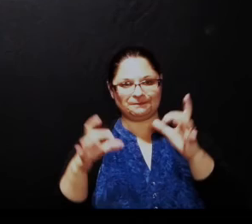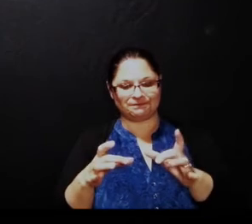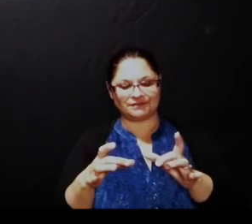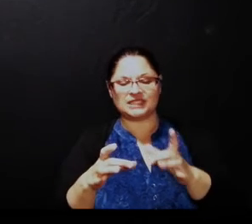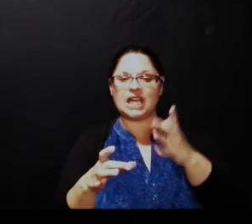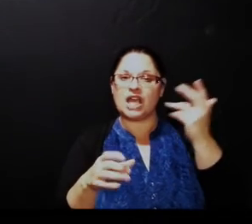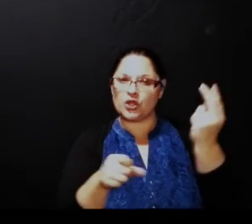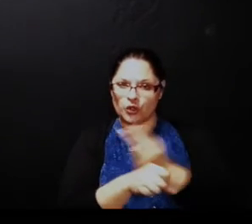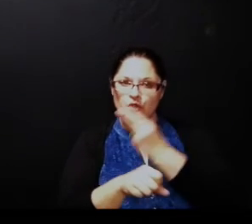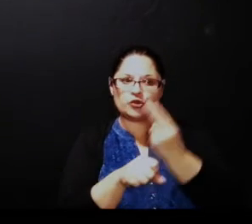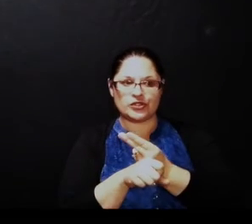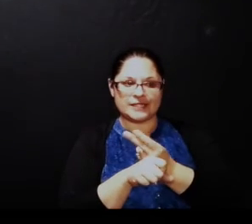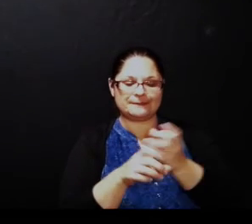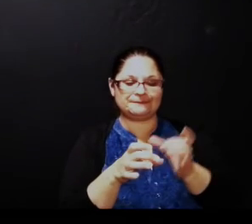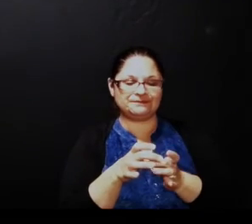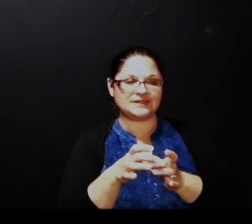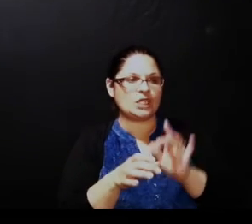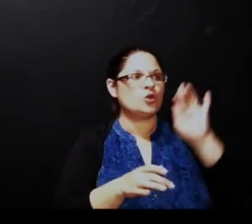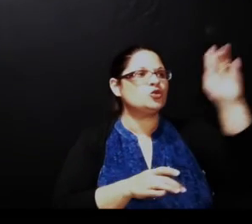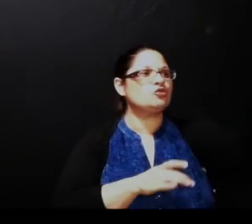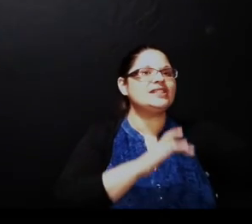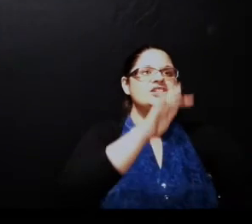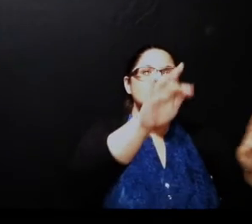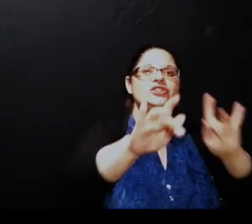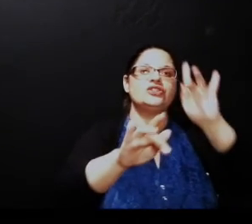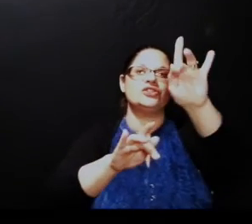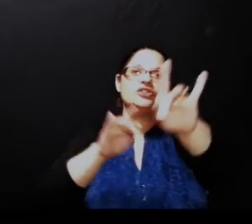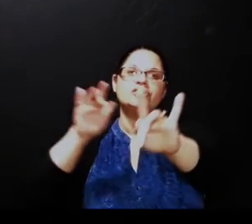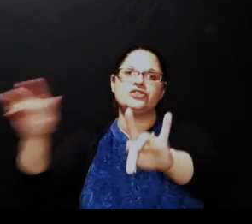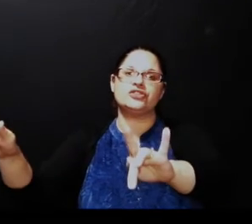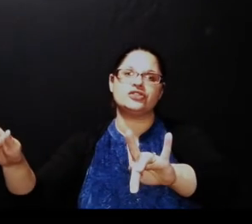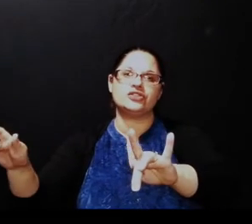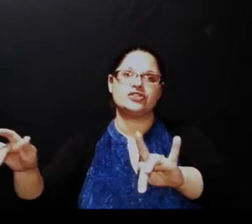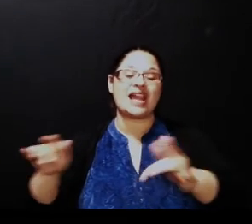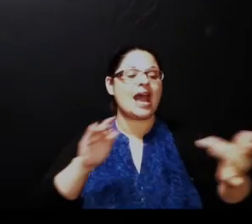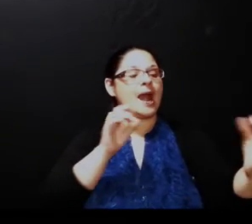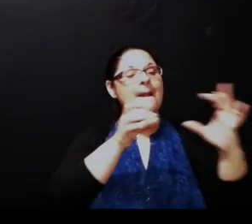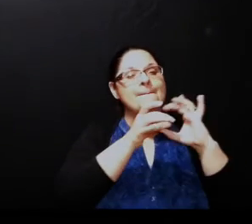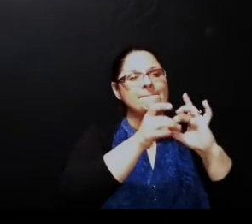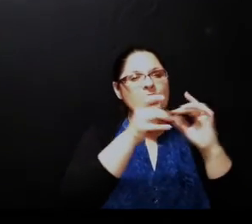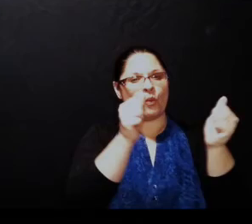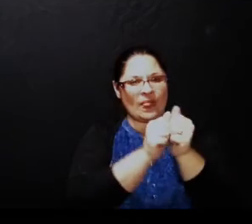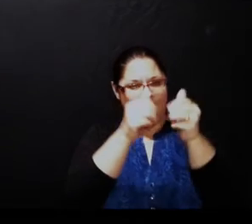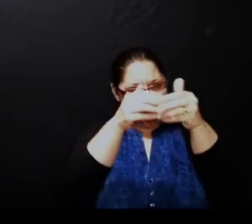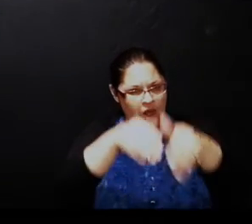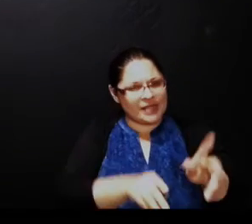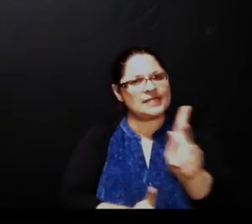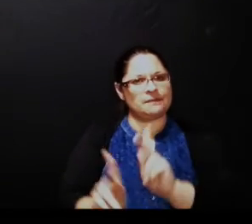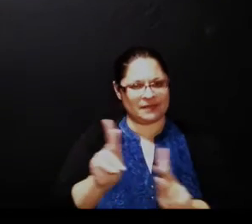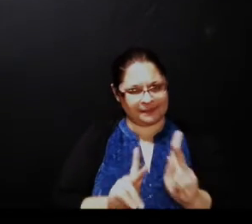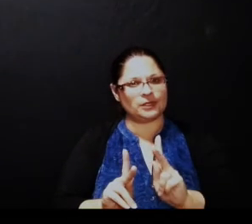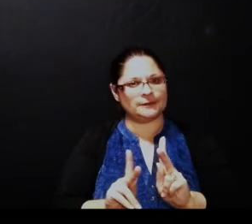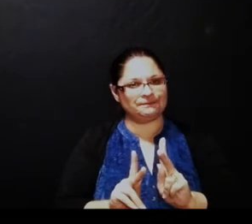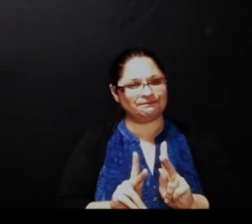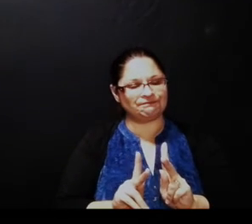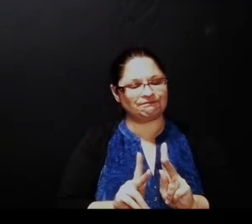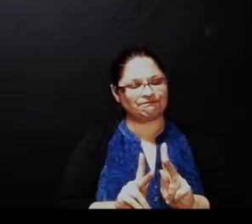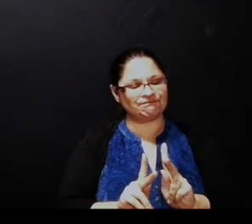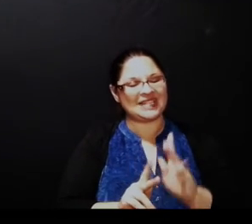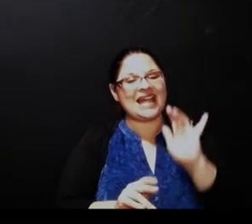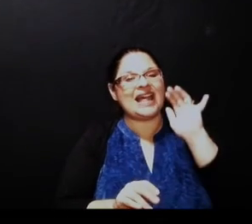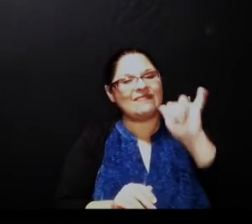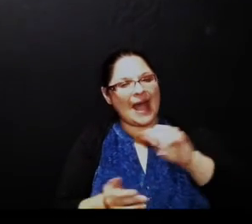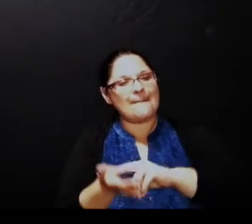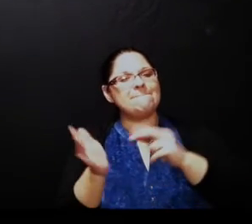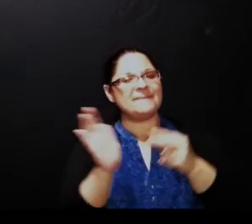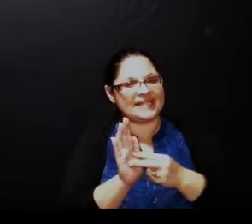world of lost people, that they can come to Him through our witness. Amen? So that is a life of sacrifice,